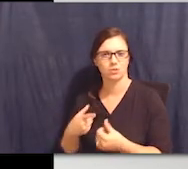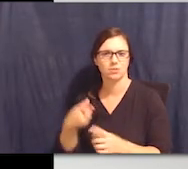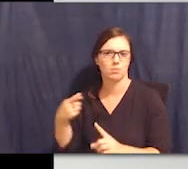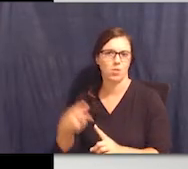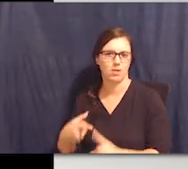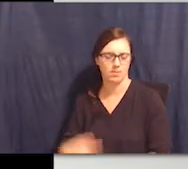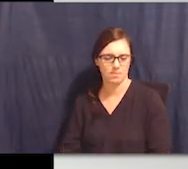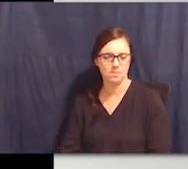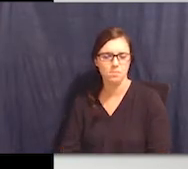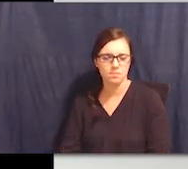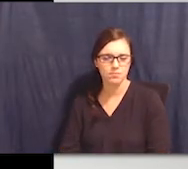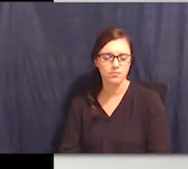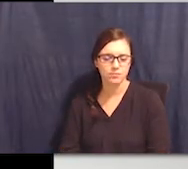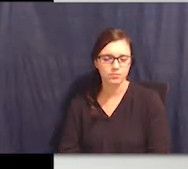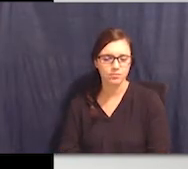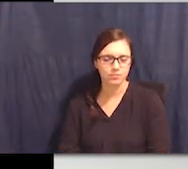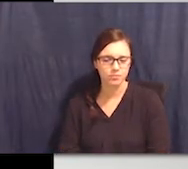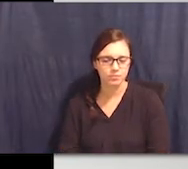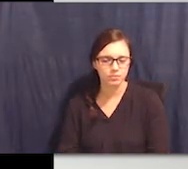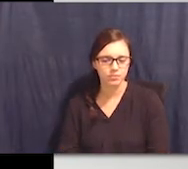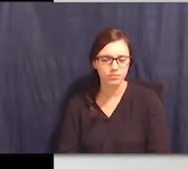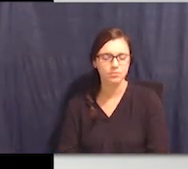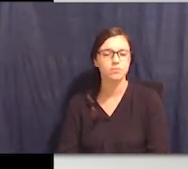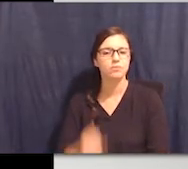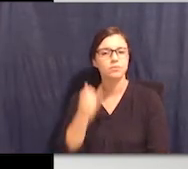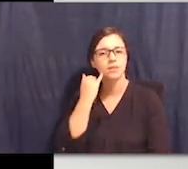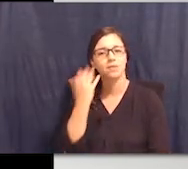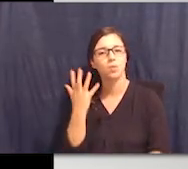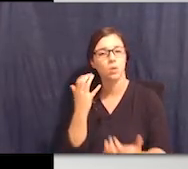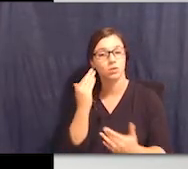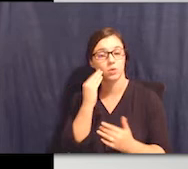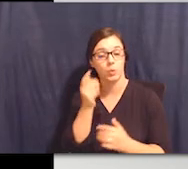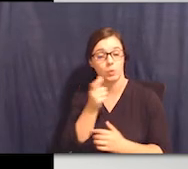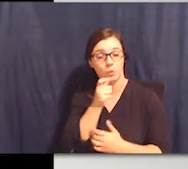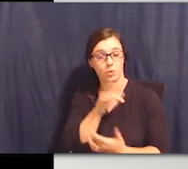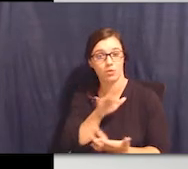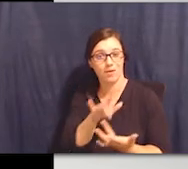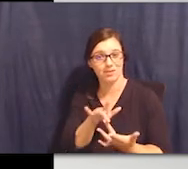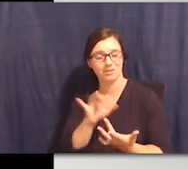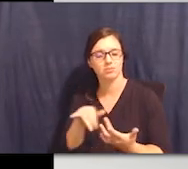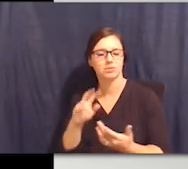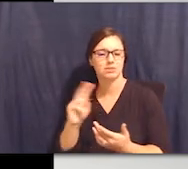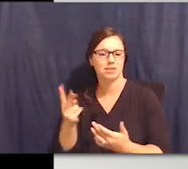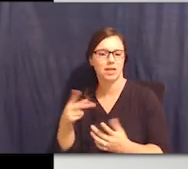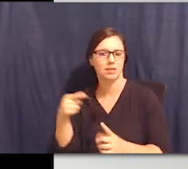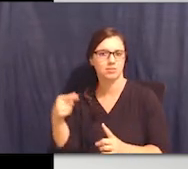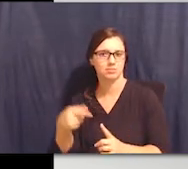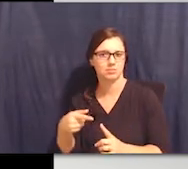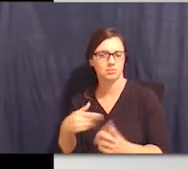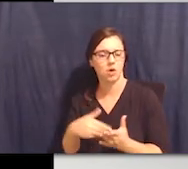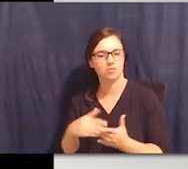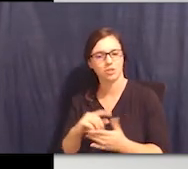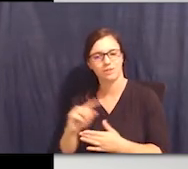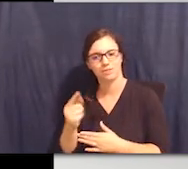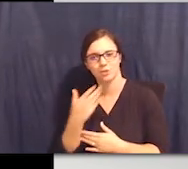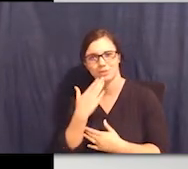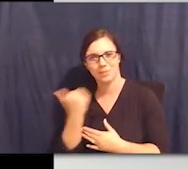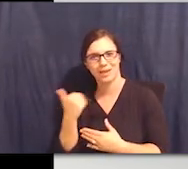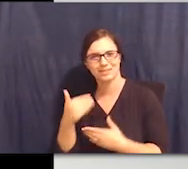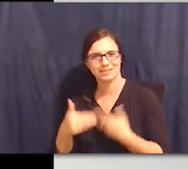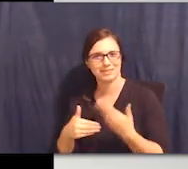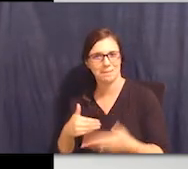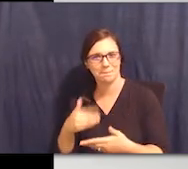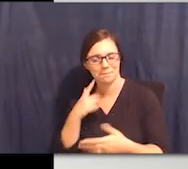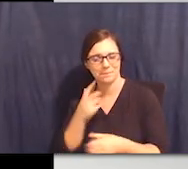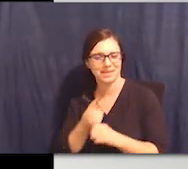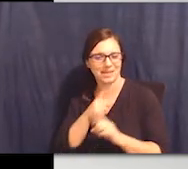bullet. If you want to know who to contact at the district, that's that second bullet. That's often your first best step